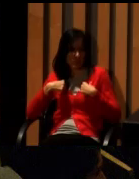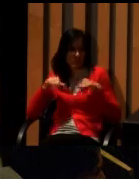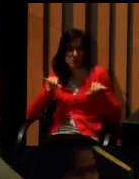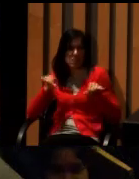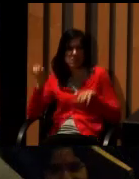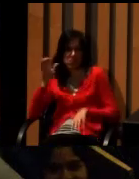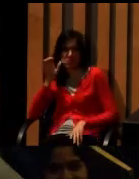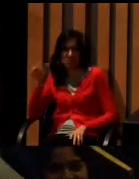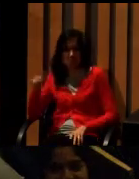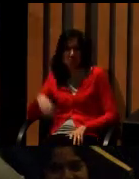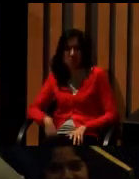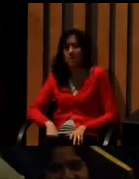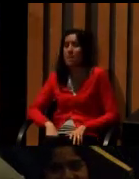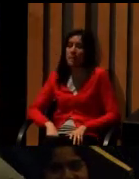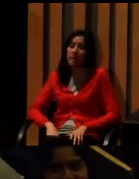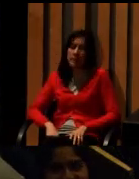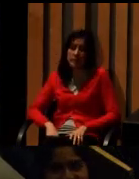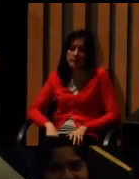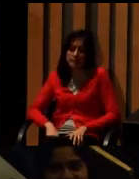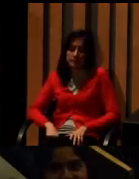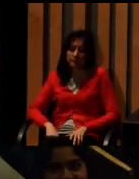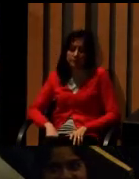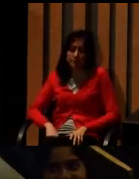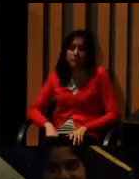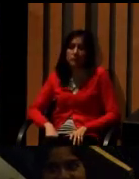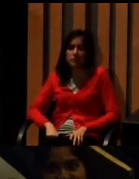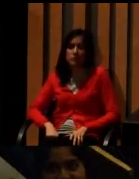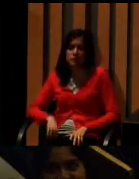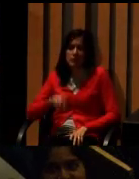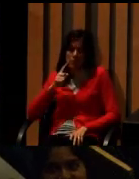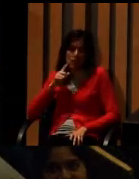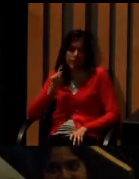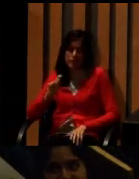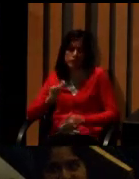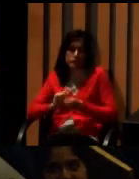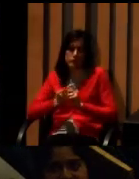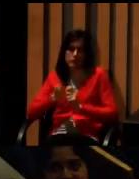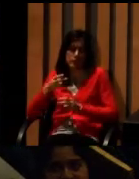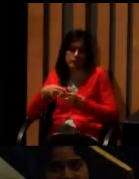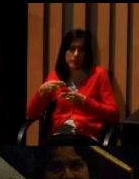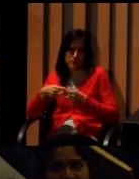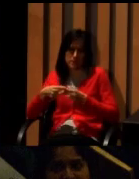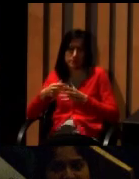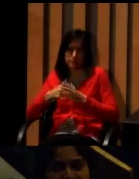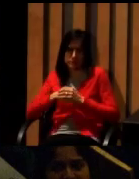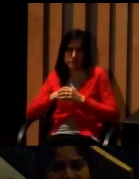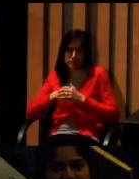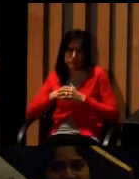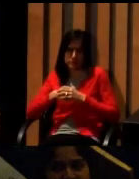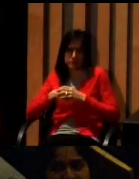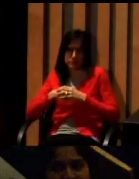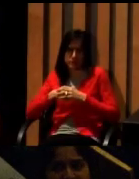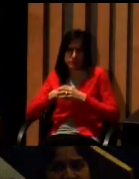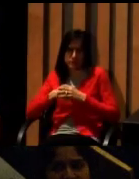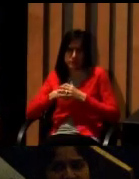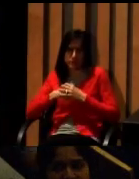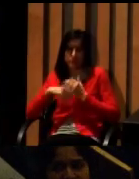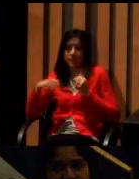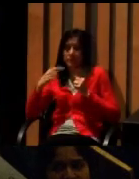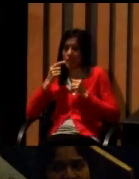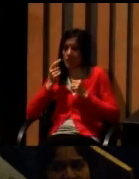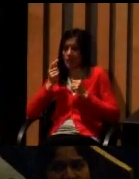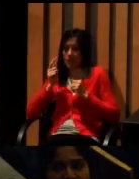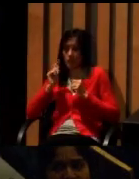I really think that they should really change the name, because a few hours ago, I was listening to the first conference meeting down